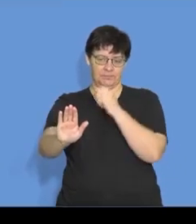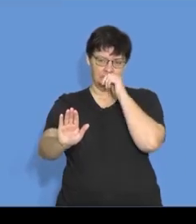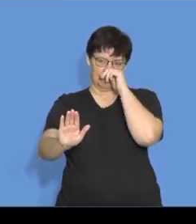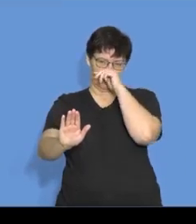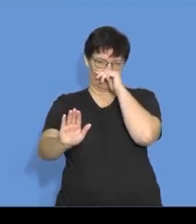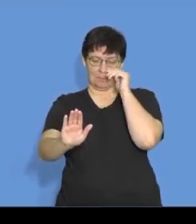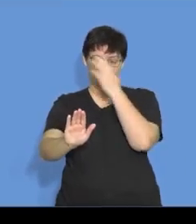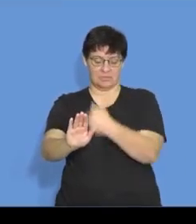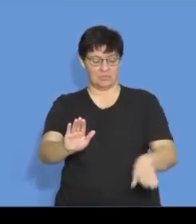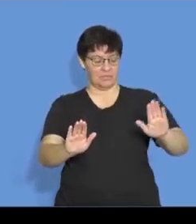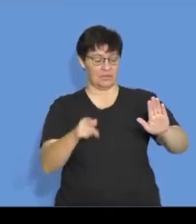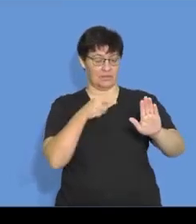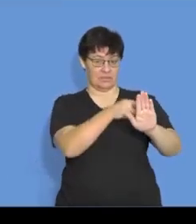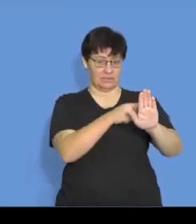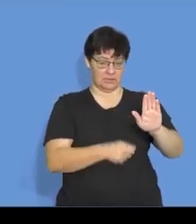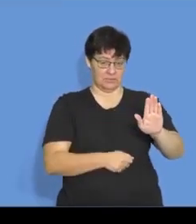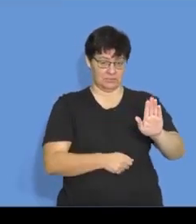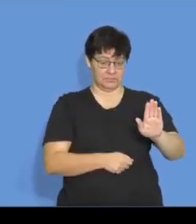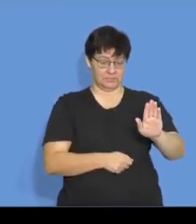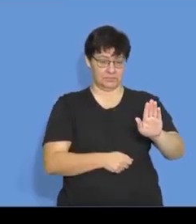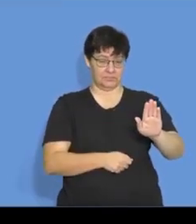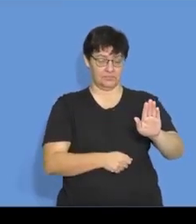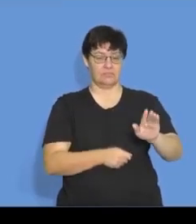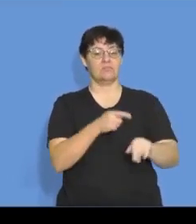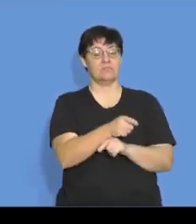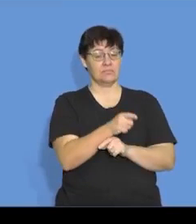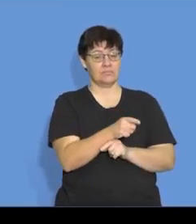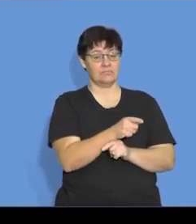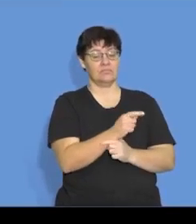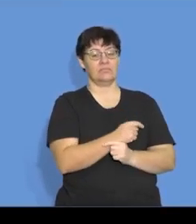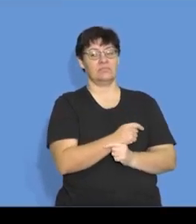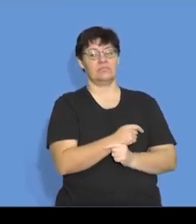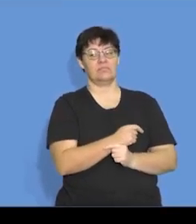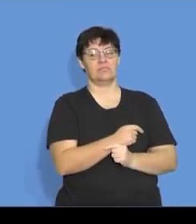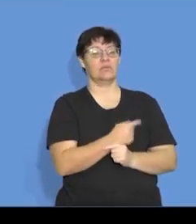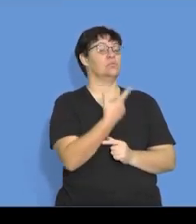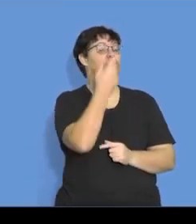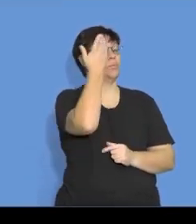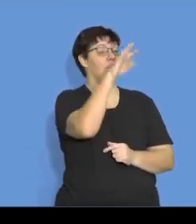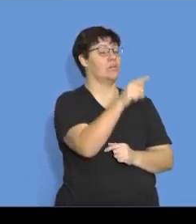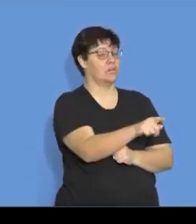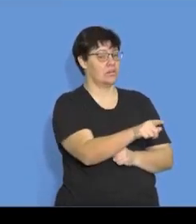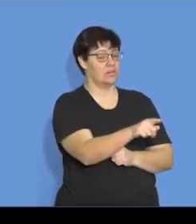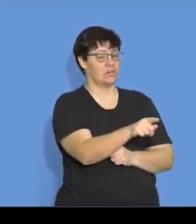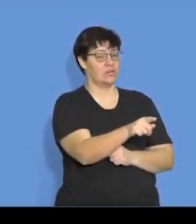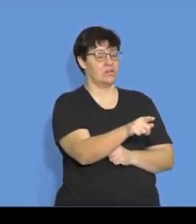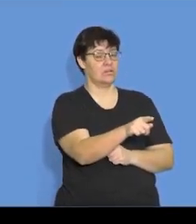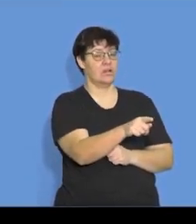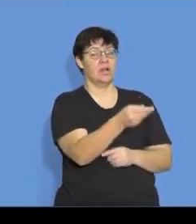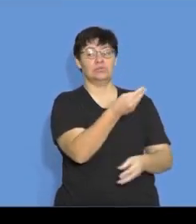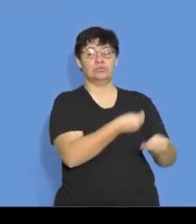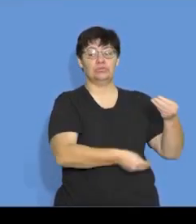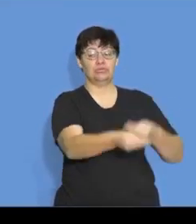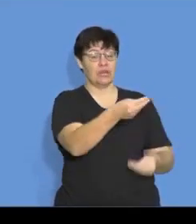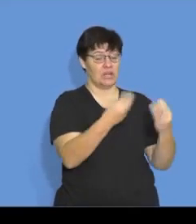to the perpetual inventory system, that's this one here, what do we know? The trading stock account